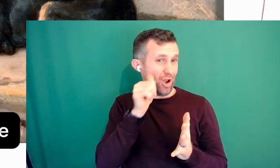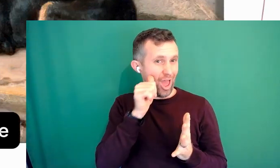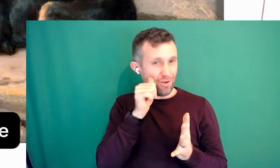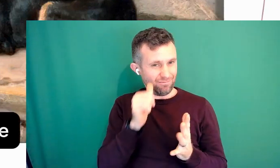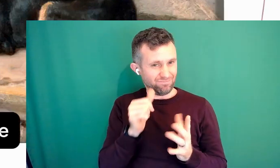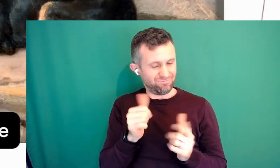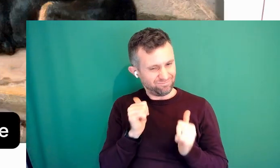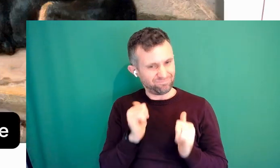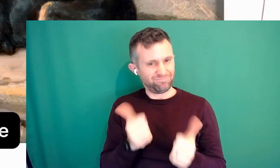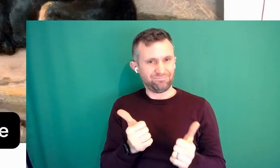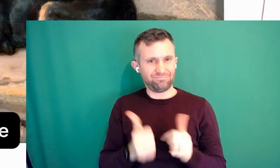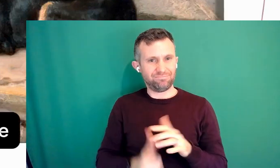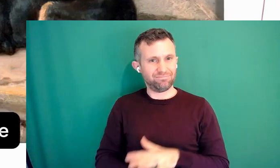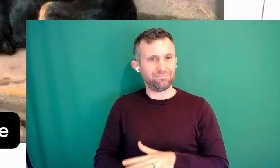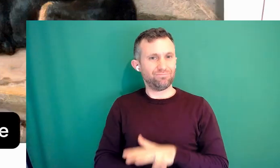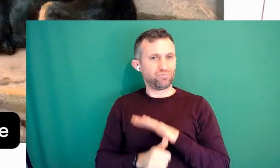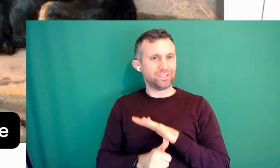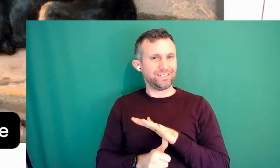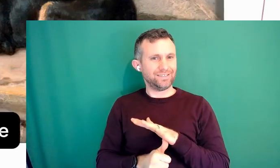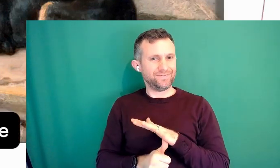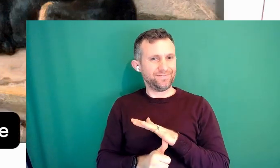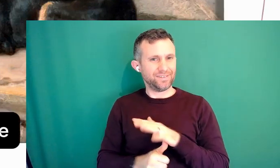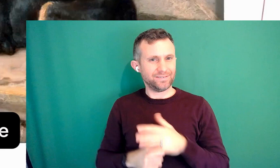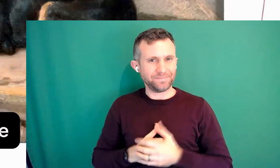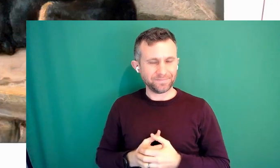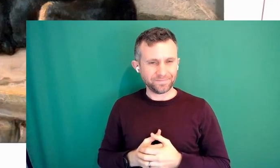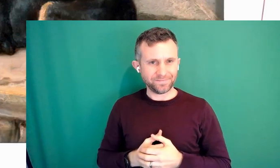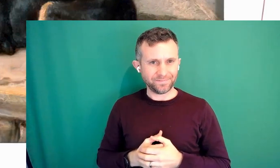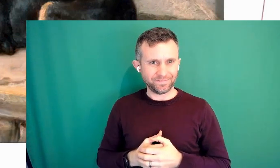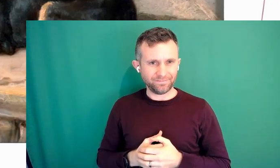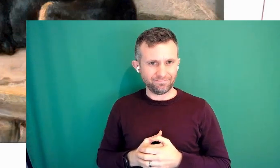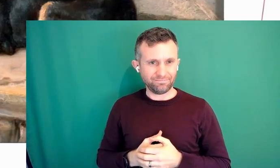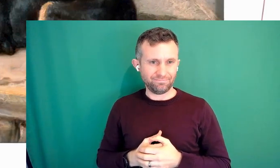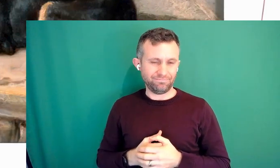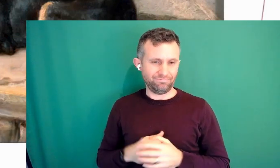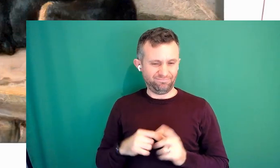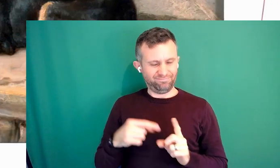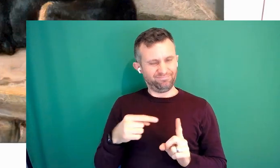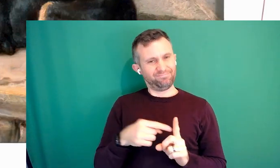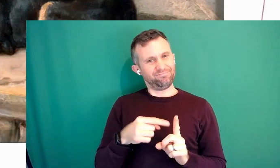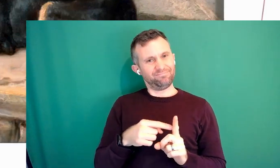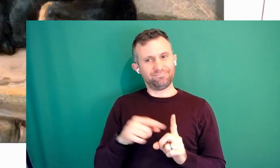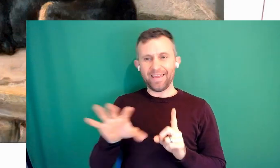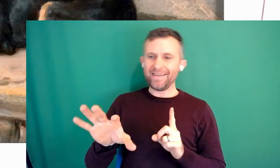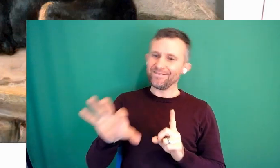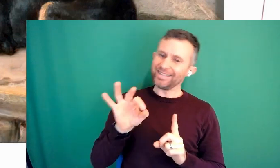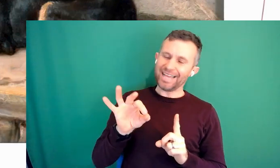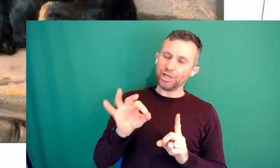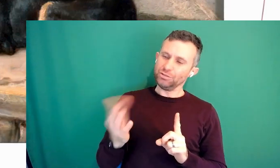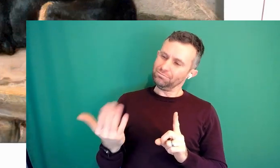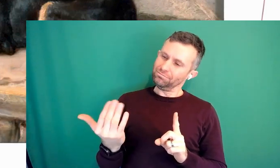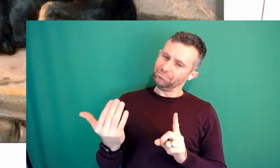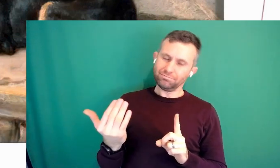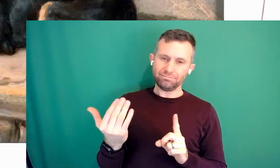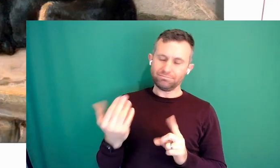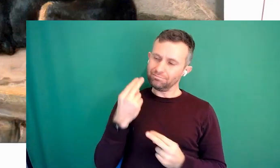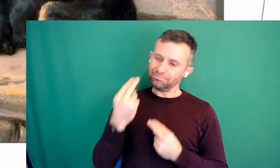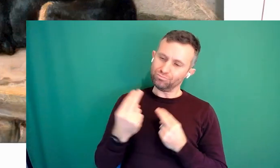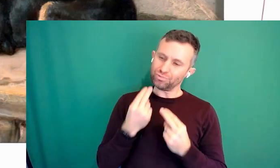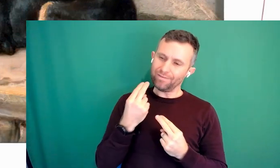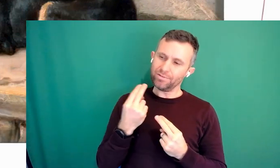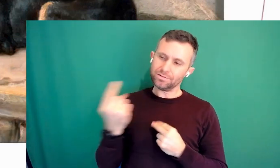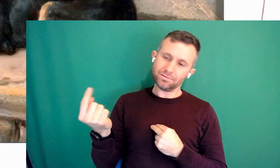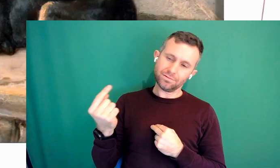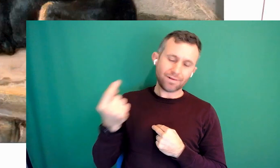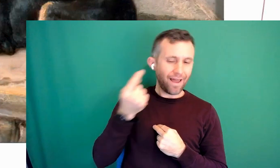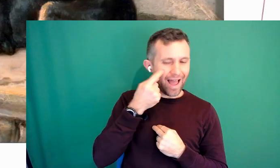looking out at a sunny Italian landscape, lazily perched on crumbling ruins, every bit